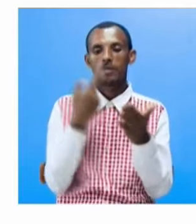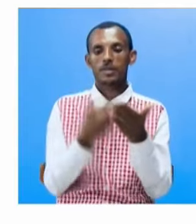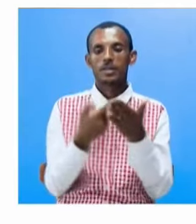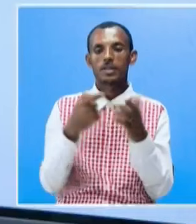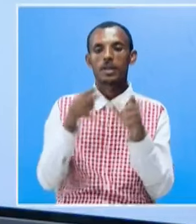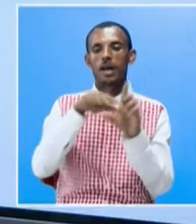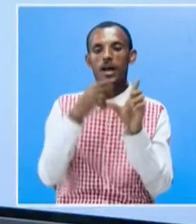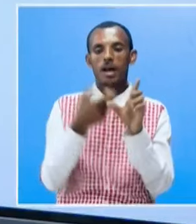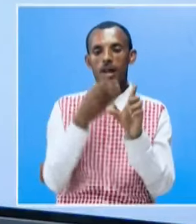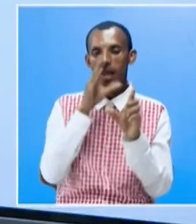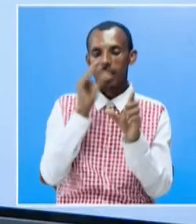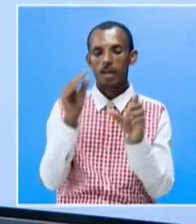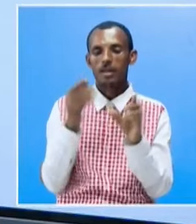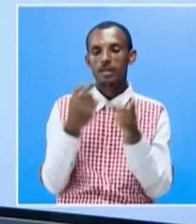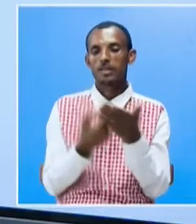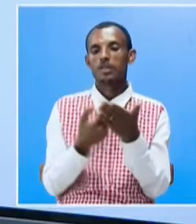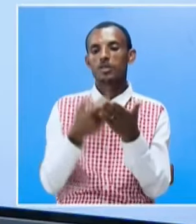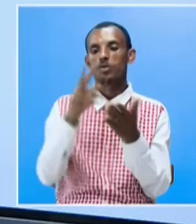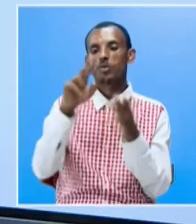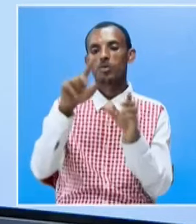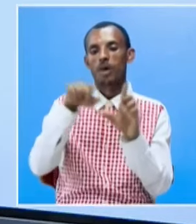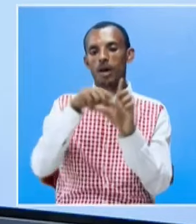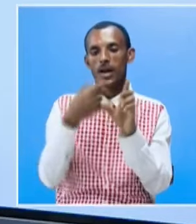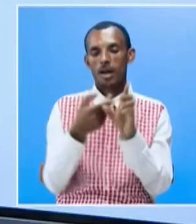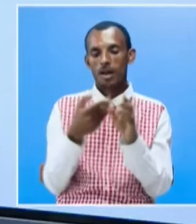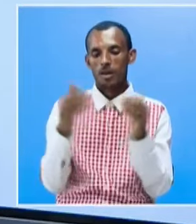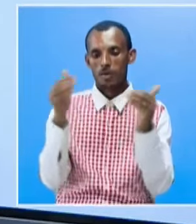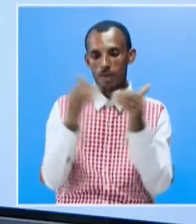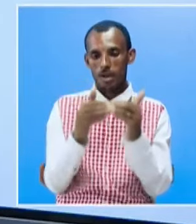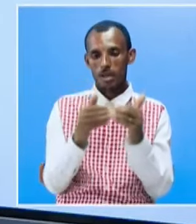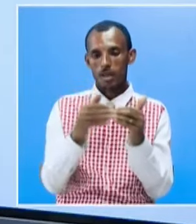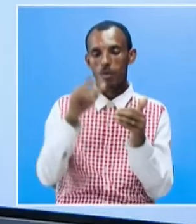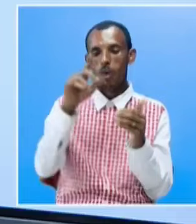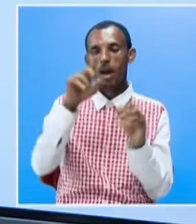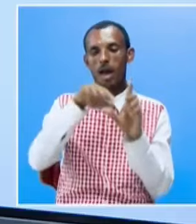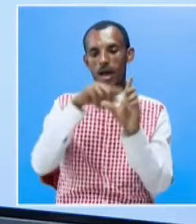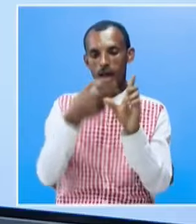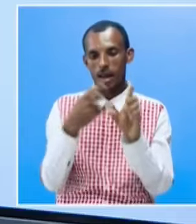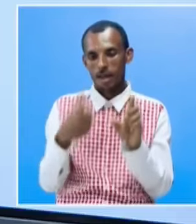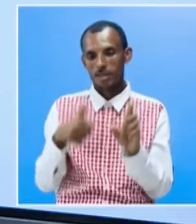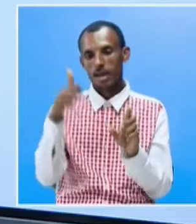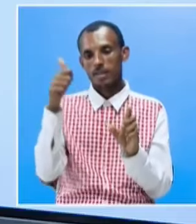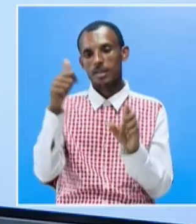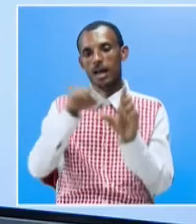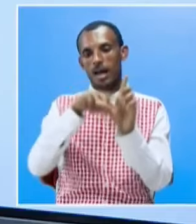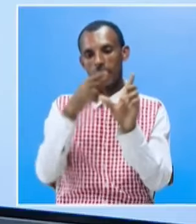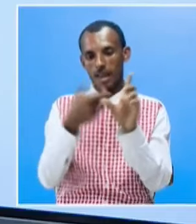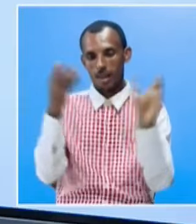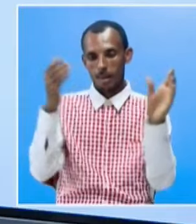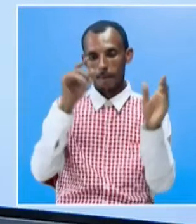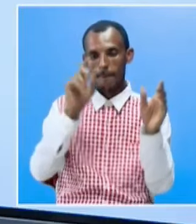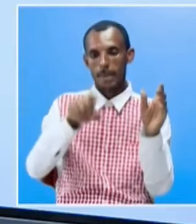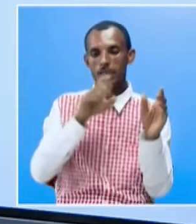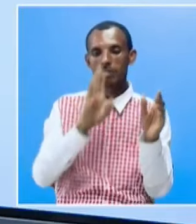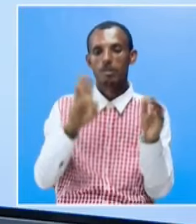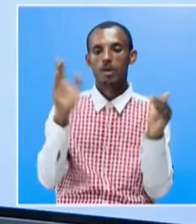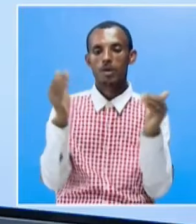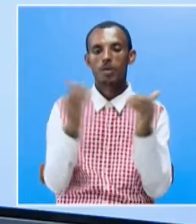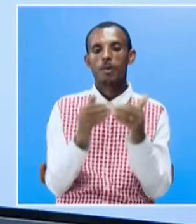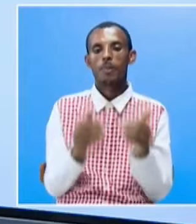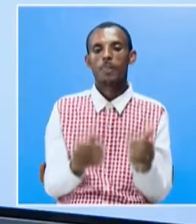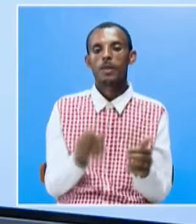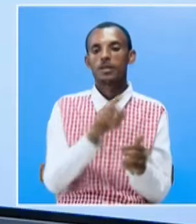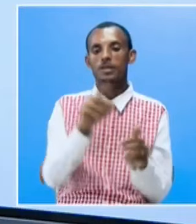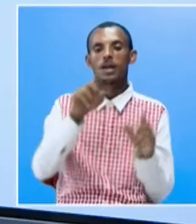two angles are congruent, so one angle fits on the other. Therefore, in that case, we say the angles